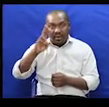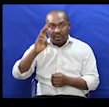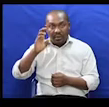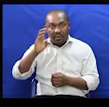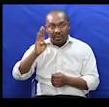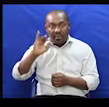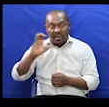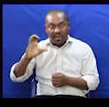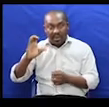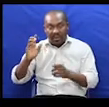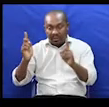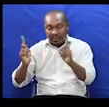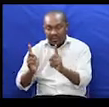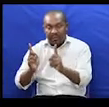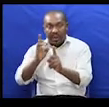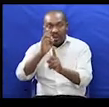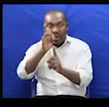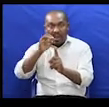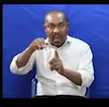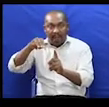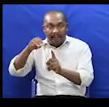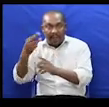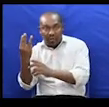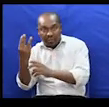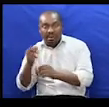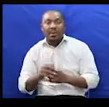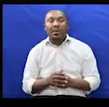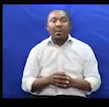hydroxide is given by concentration